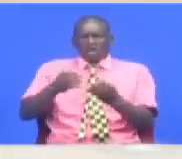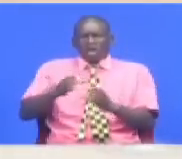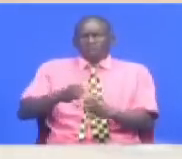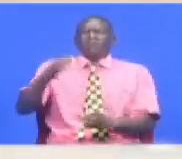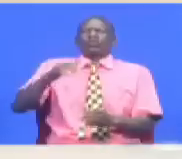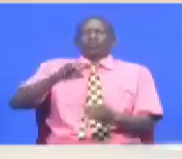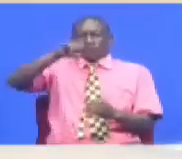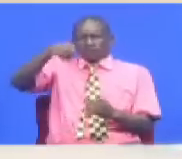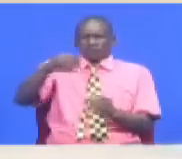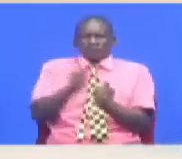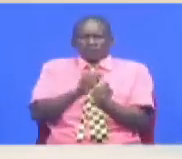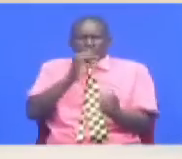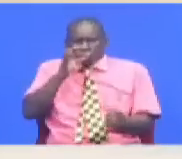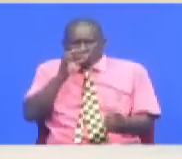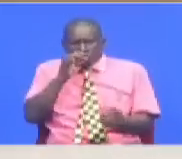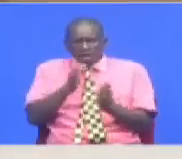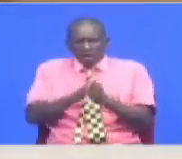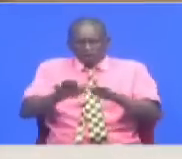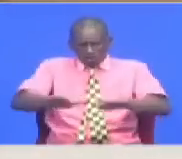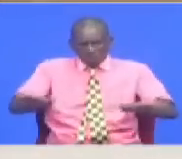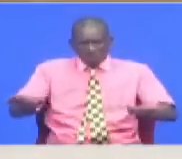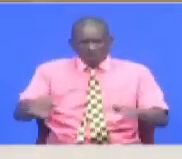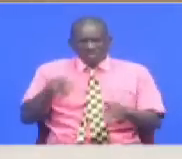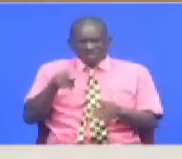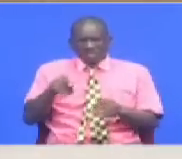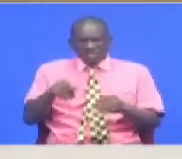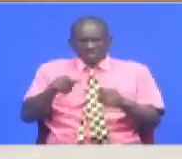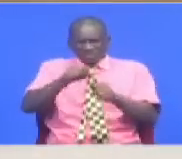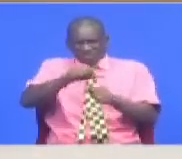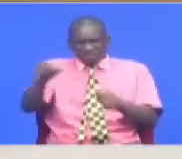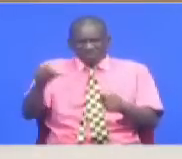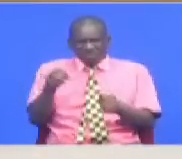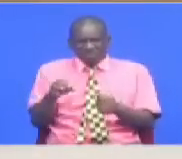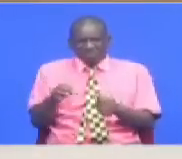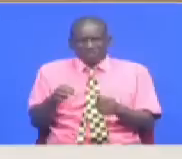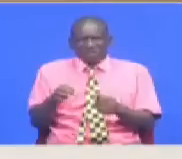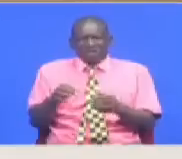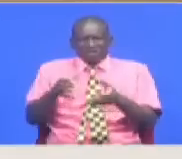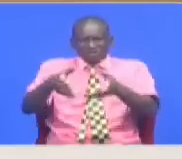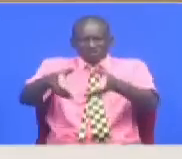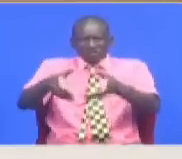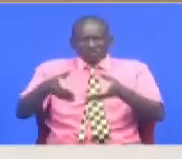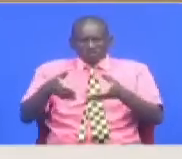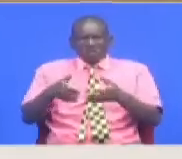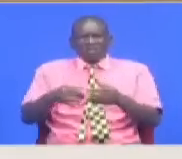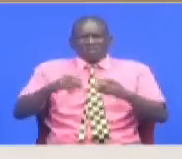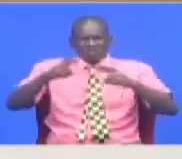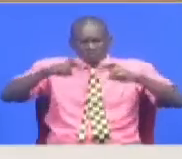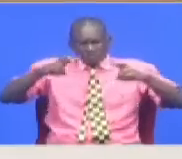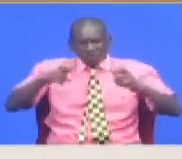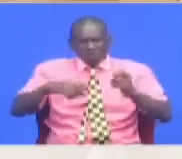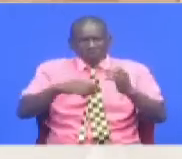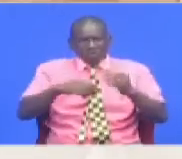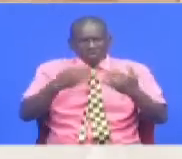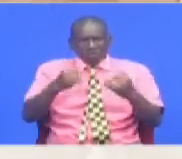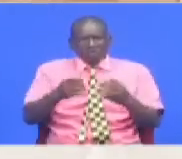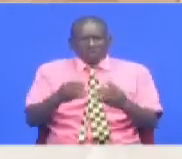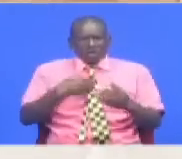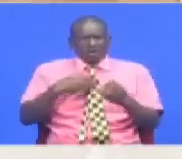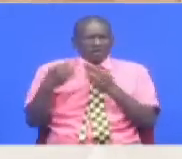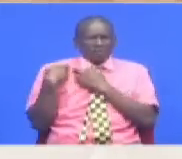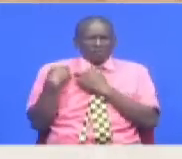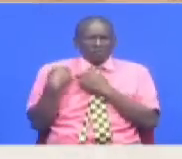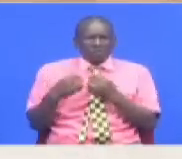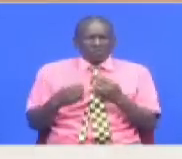straw inside, and on the floor, these stickers from a packet of a pair of stockings. Investigative agencies will now be tasked with answering